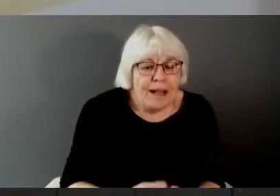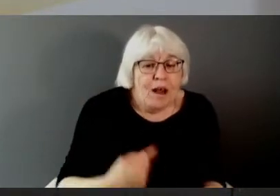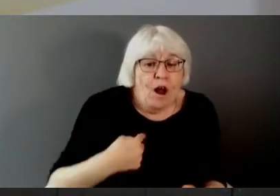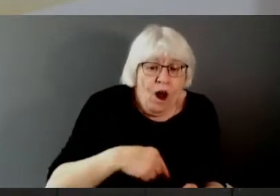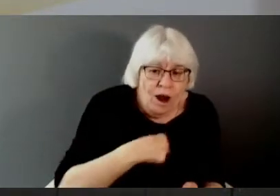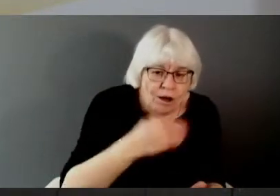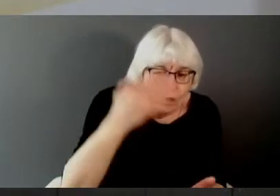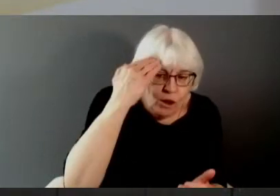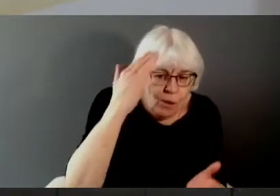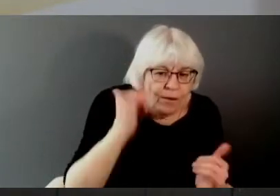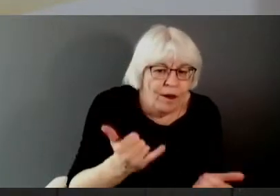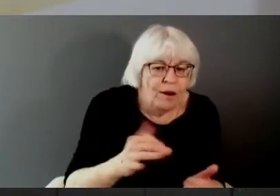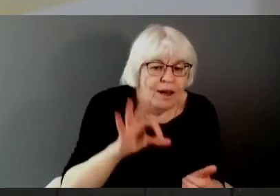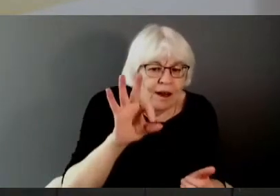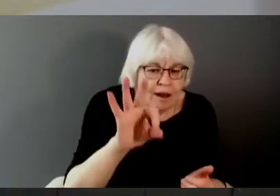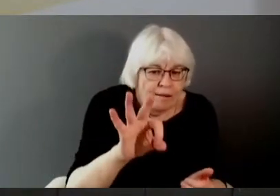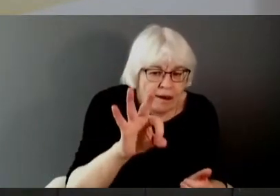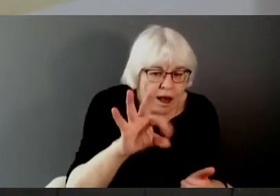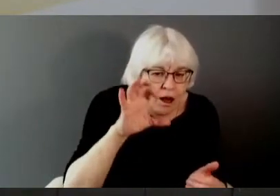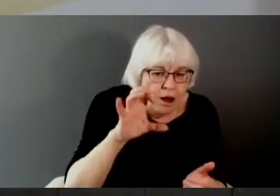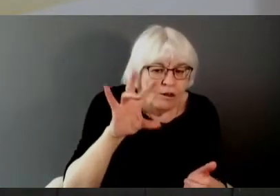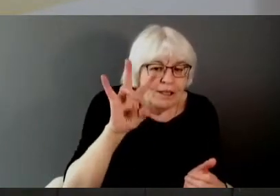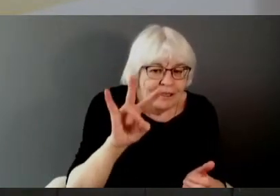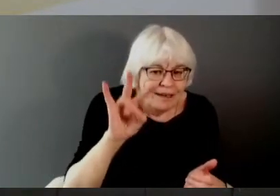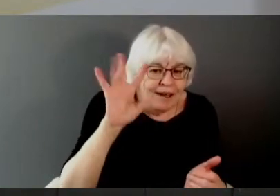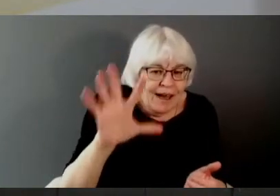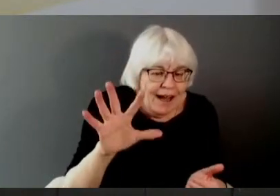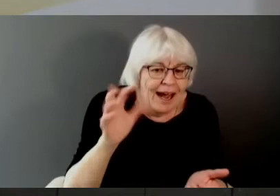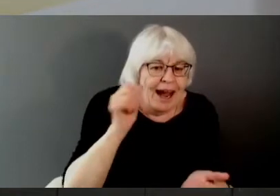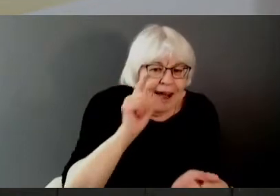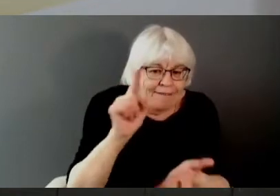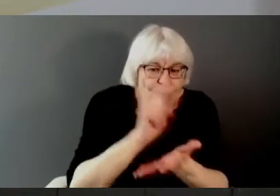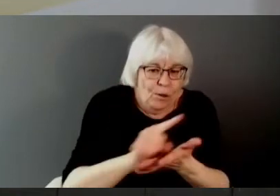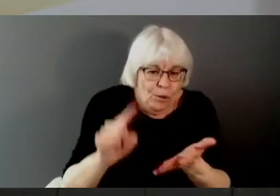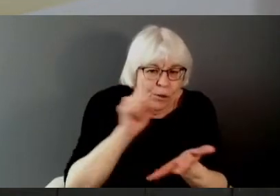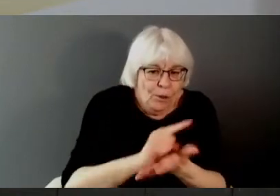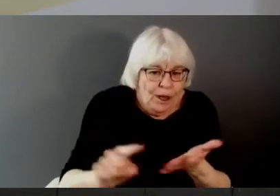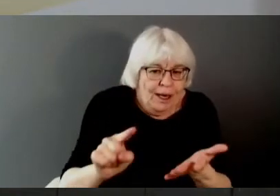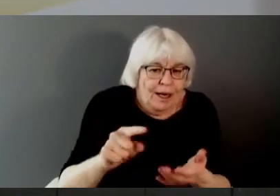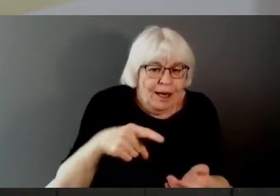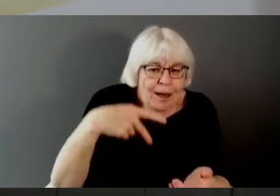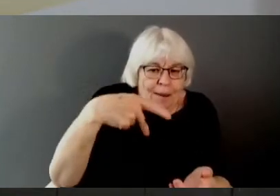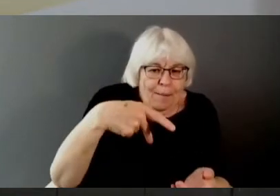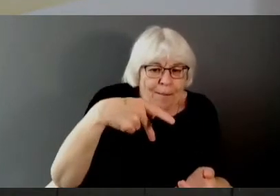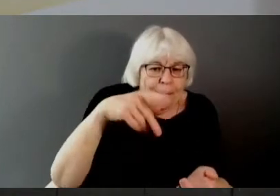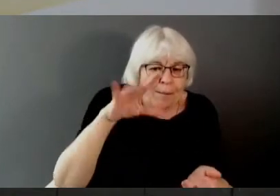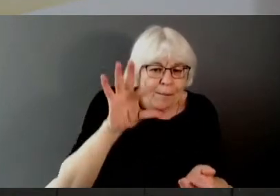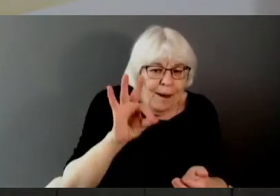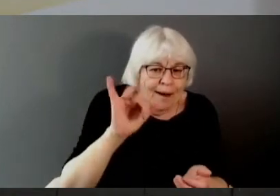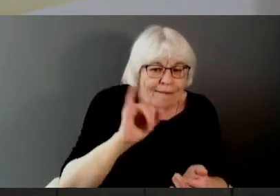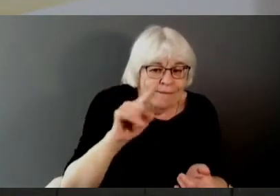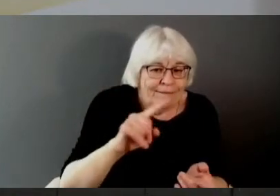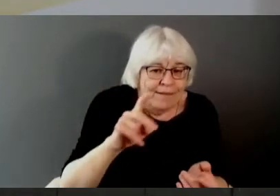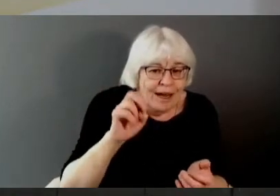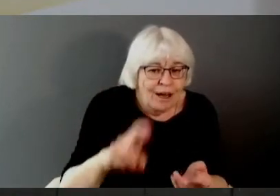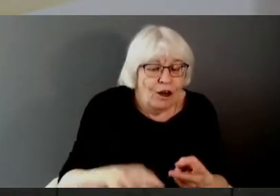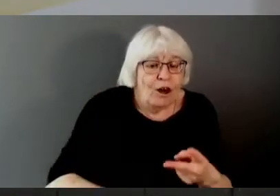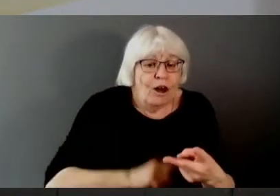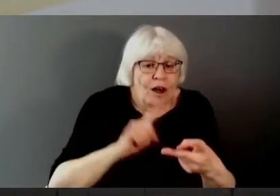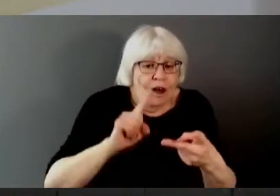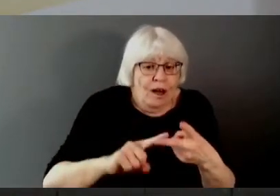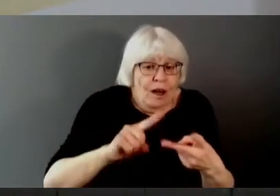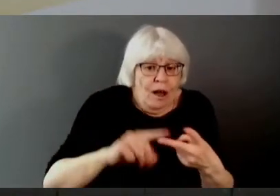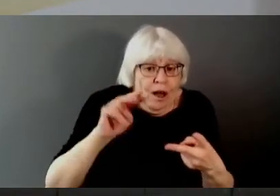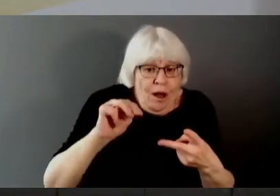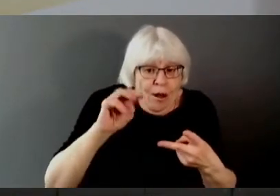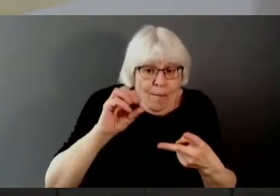per week of the Pfizer product, and we did have our shipments confirmed of Moderna that are coming not on every week, but